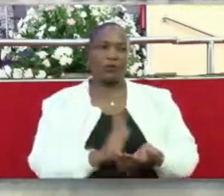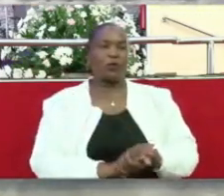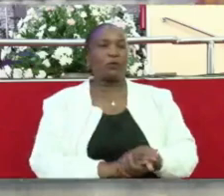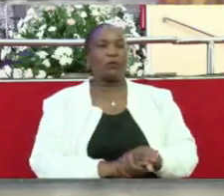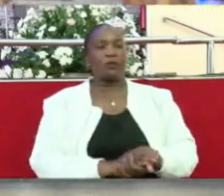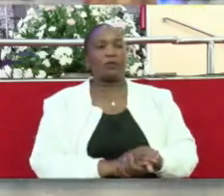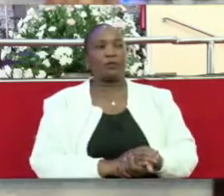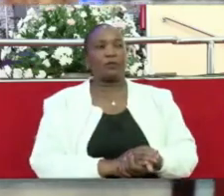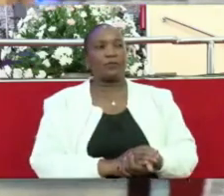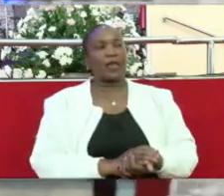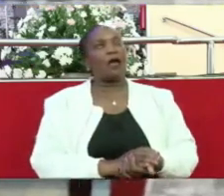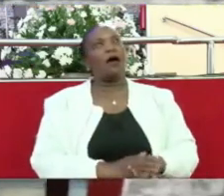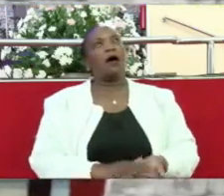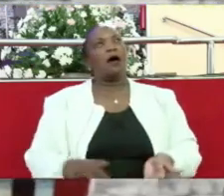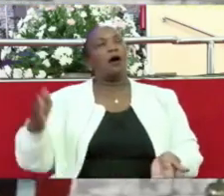shredding tools,